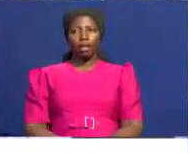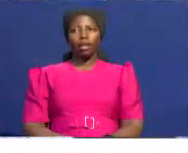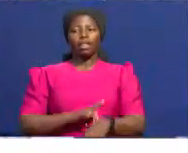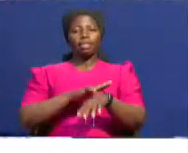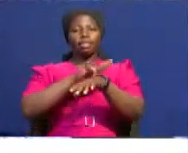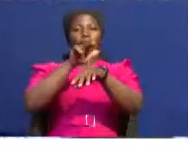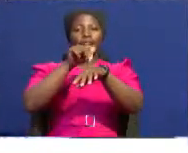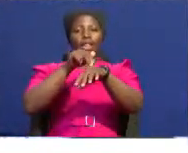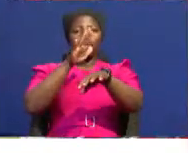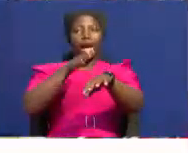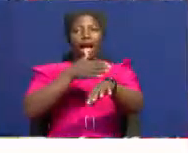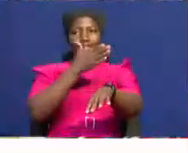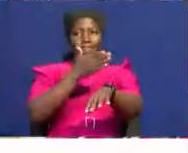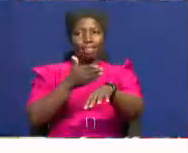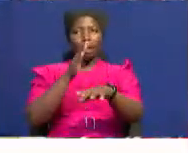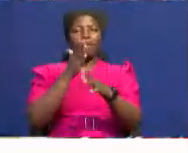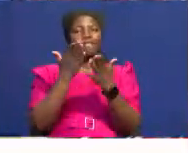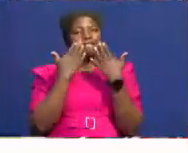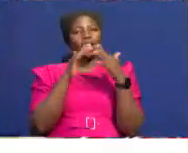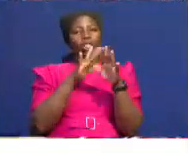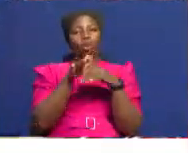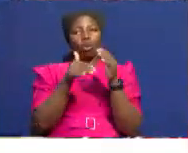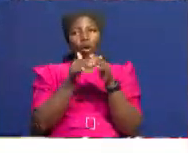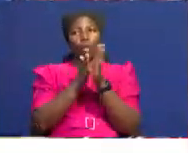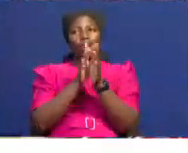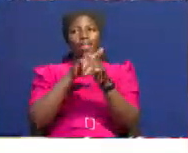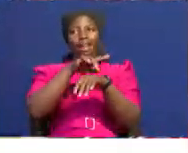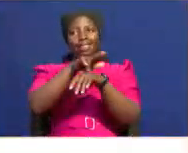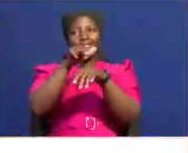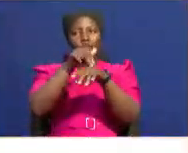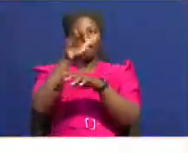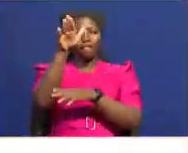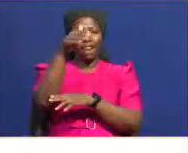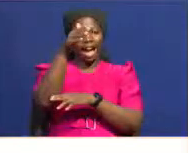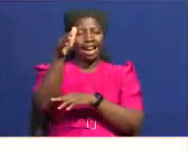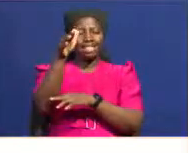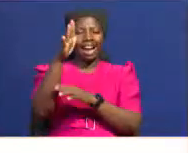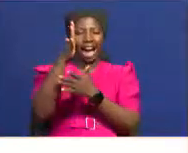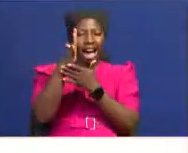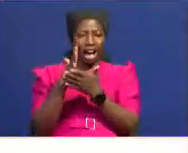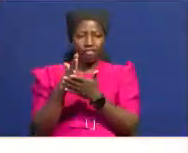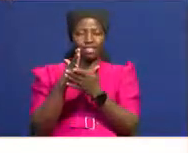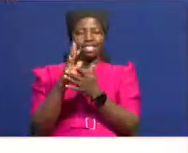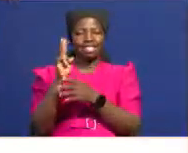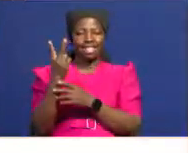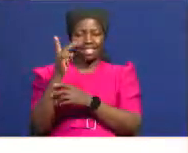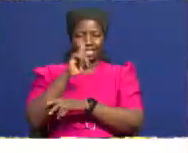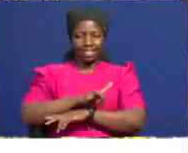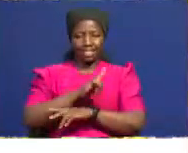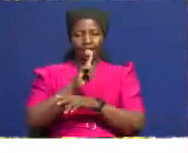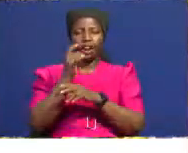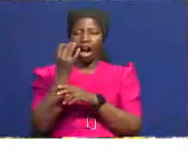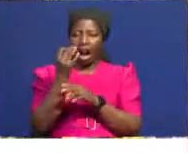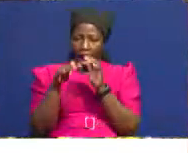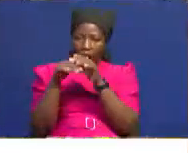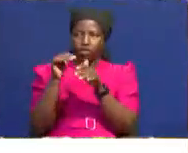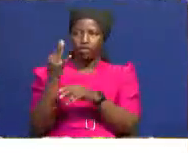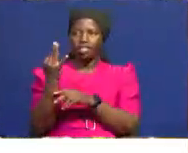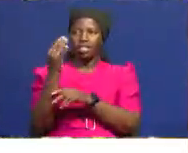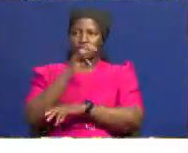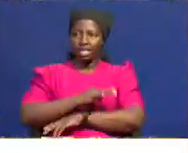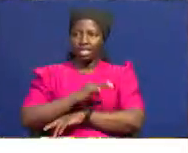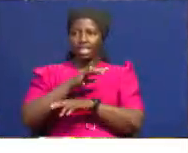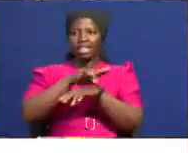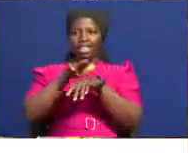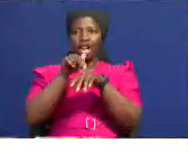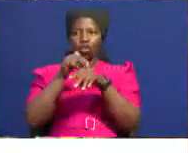The national anthem crowned it all, with the national flag flying at half-mast on the second day of the three-day national mourning. In line with his